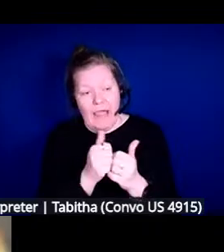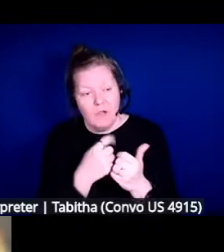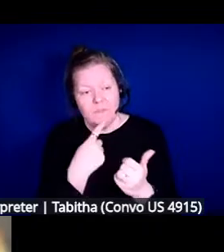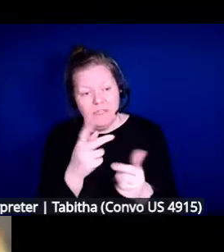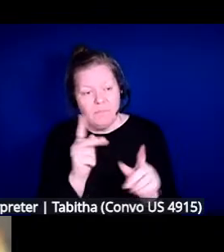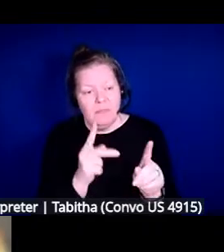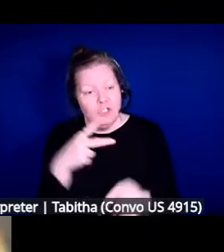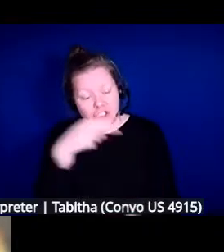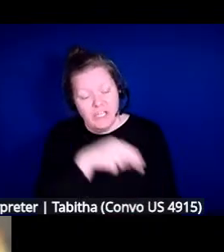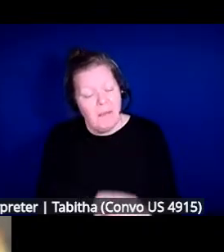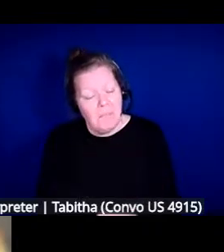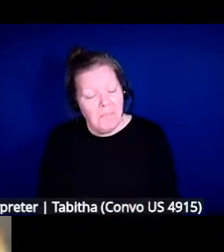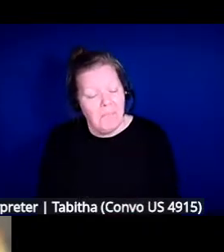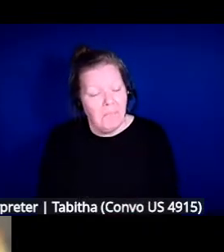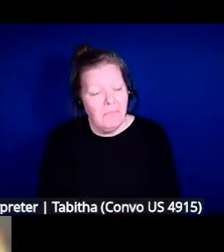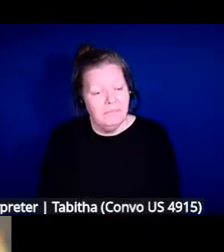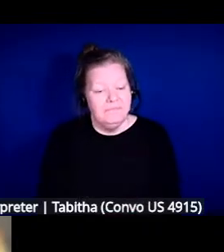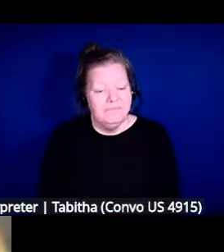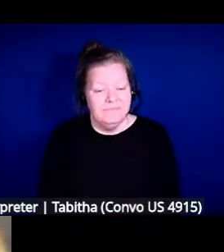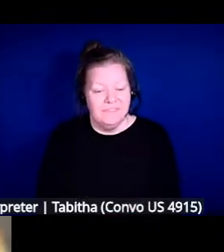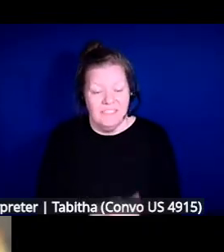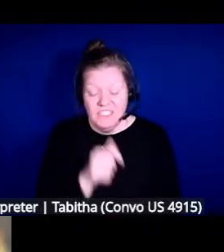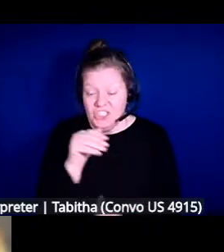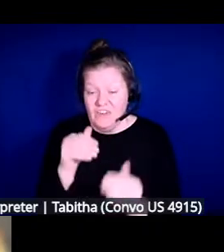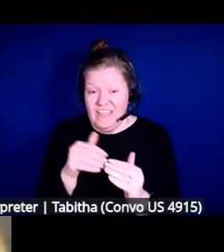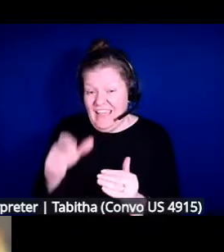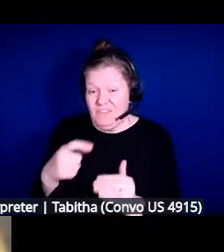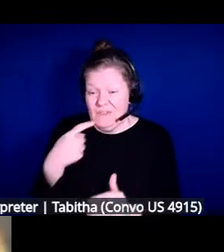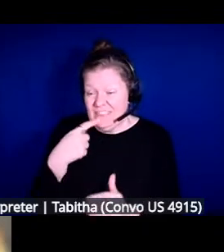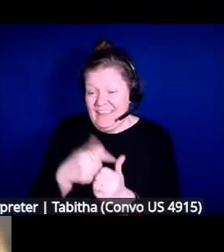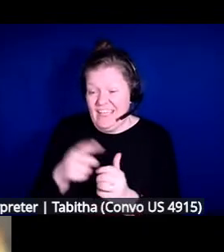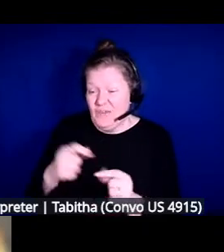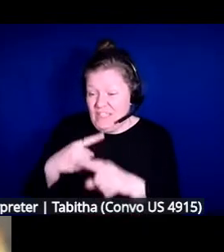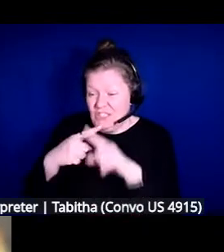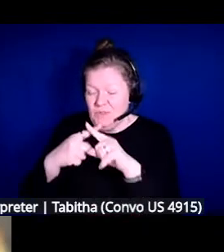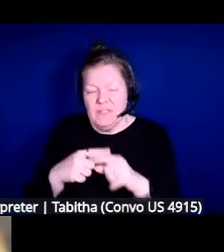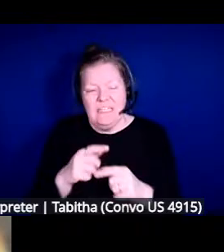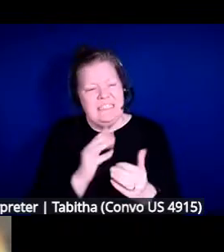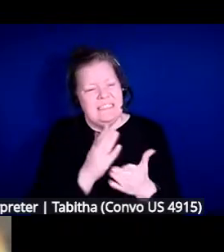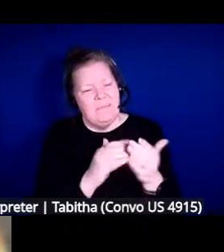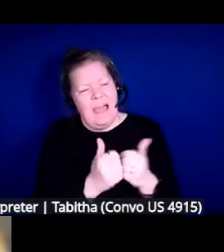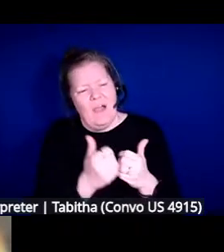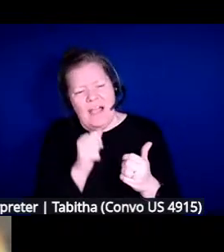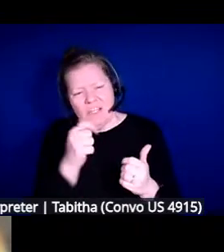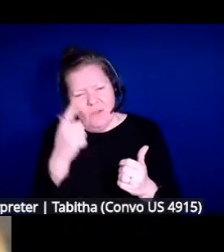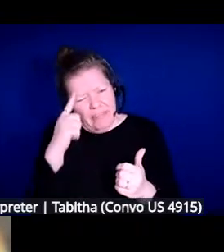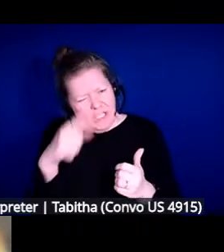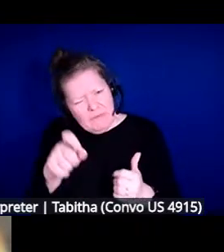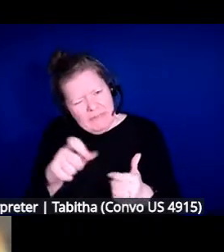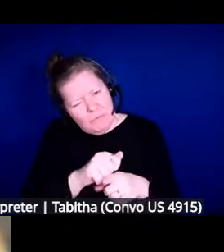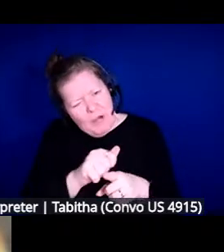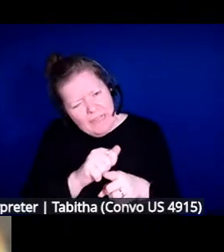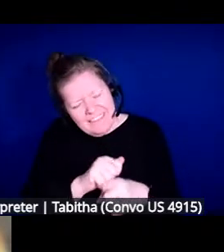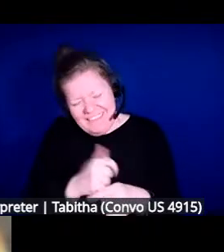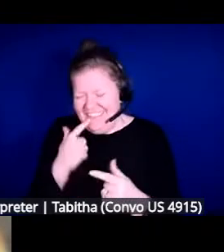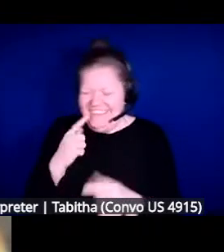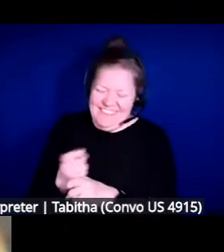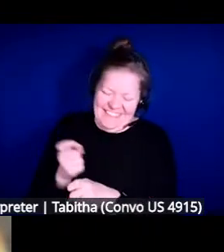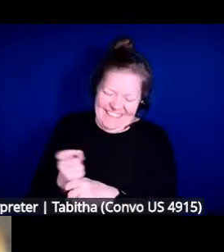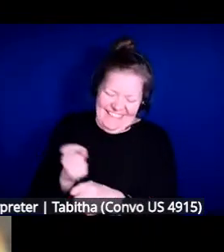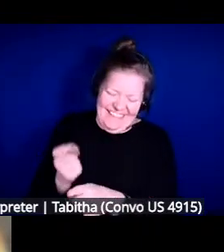to shut up. You don't even have to say anything. You just mute them. Somehow I don't think you need I'm practice. just kidding.